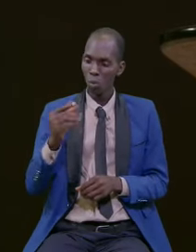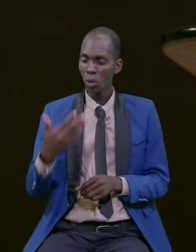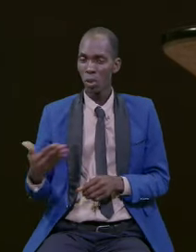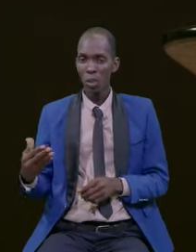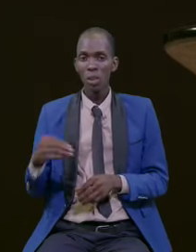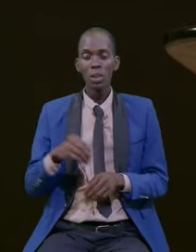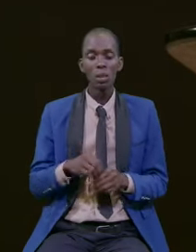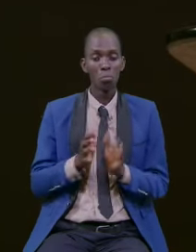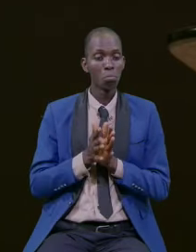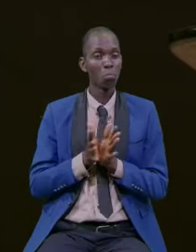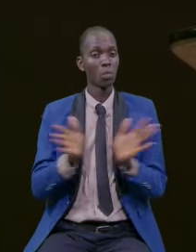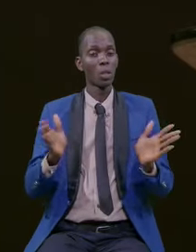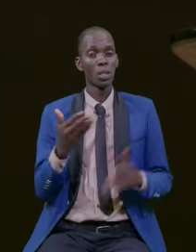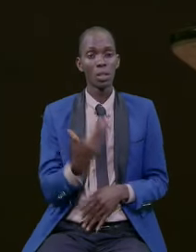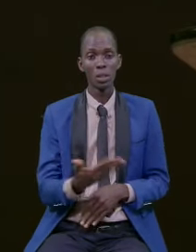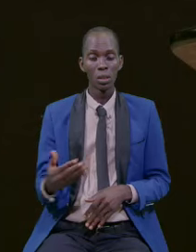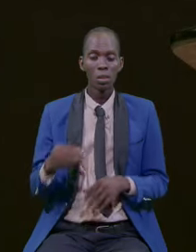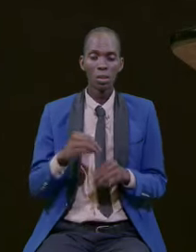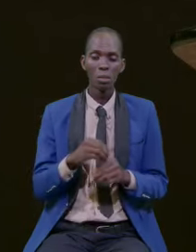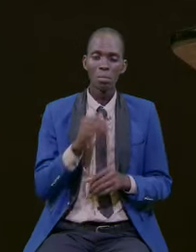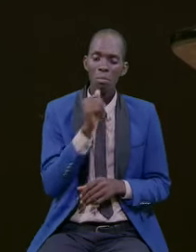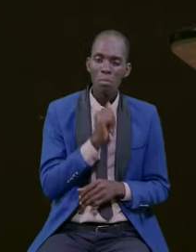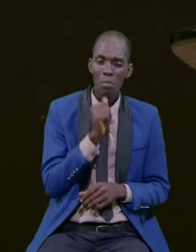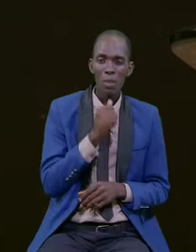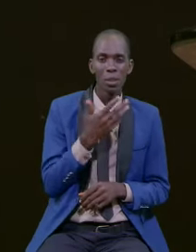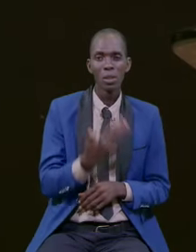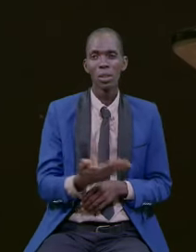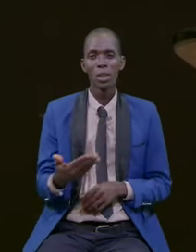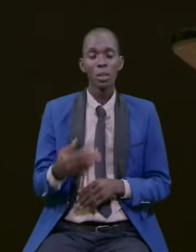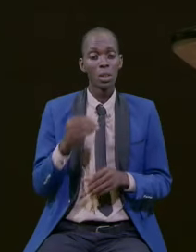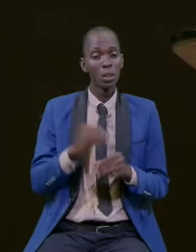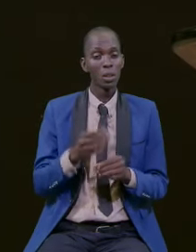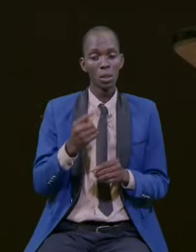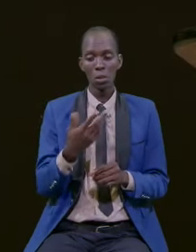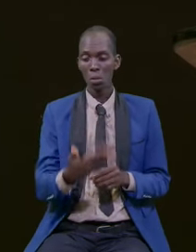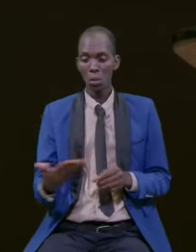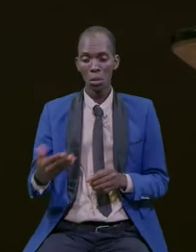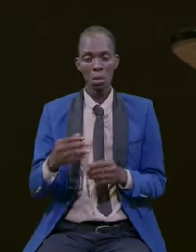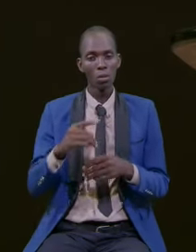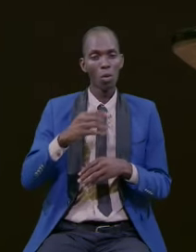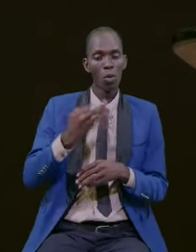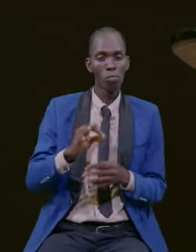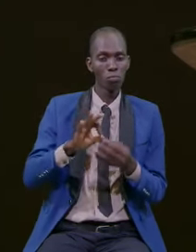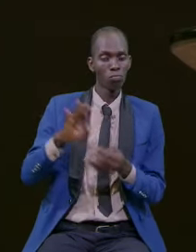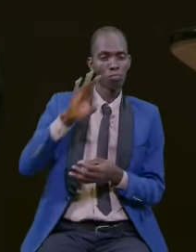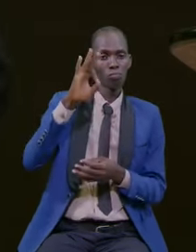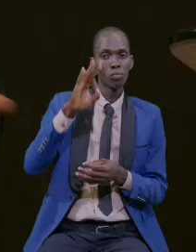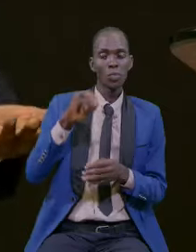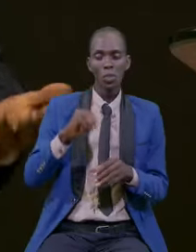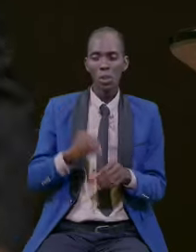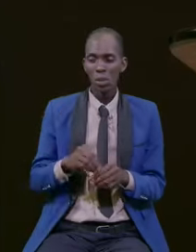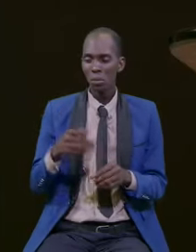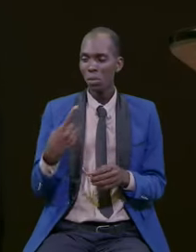things, in private things, in things spiritual, in things social,